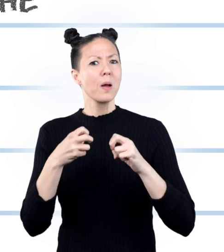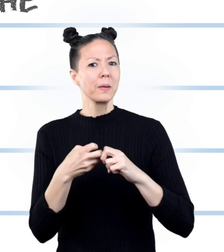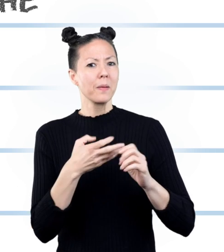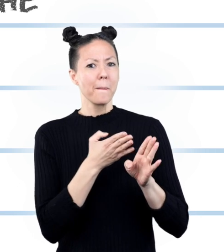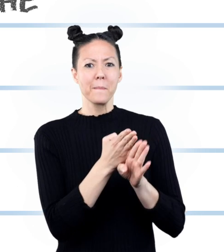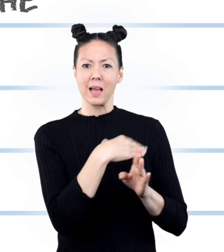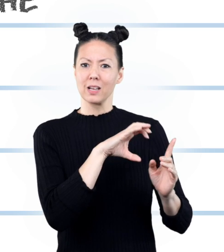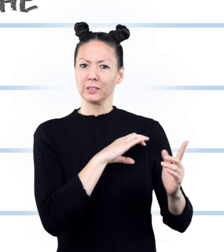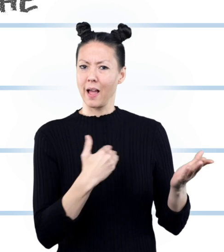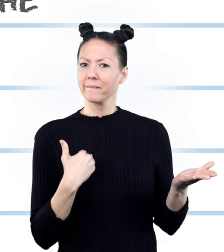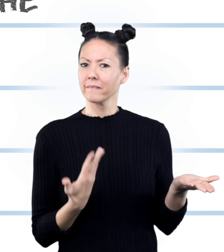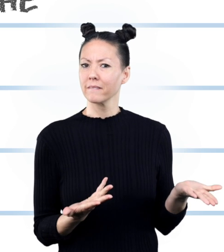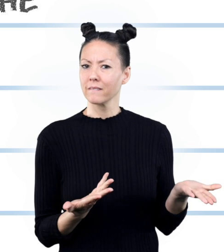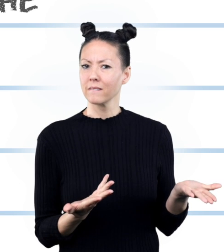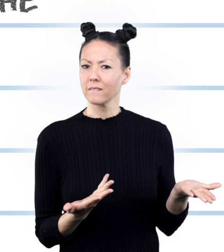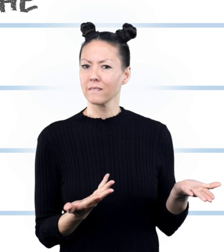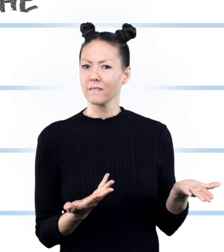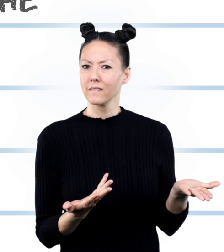has?